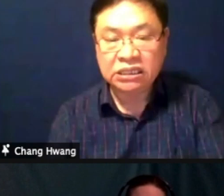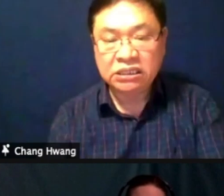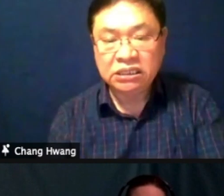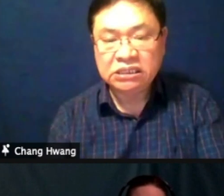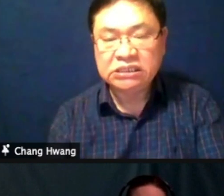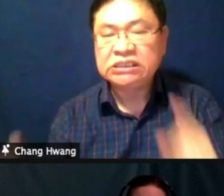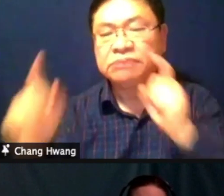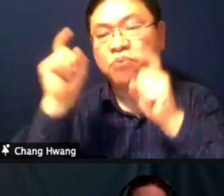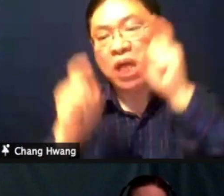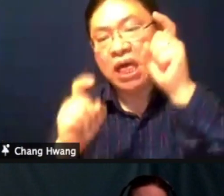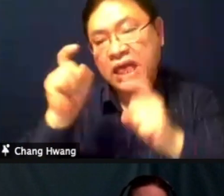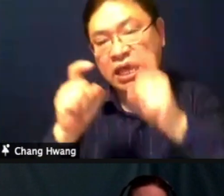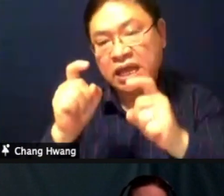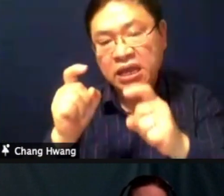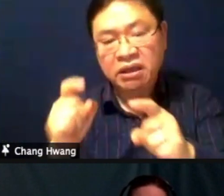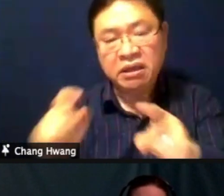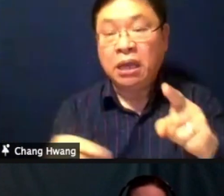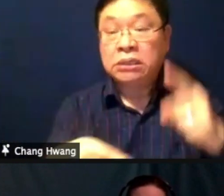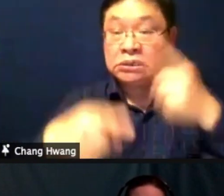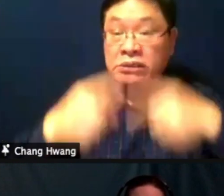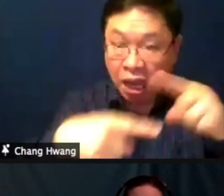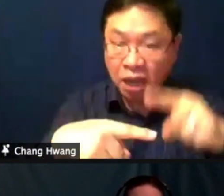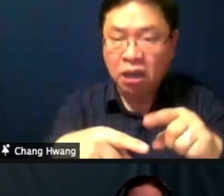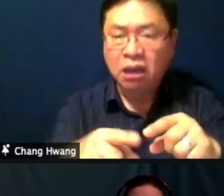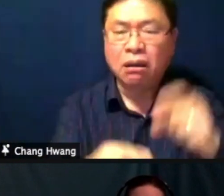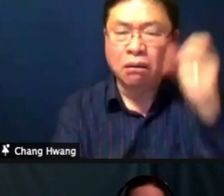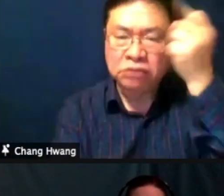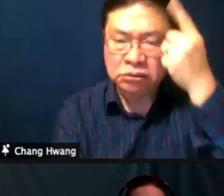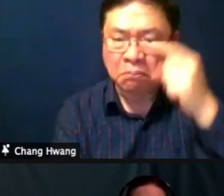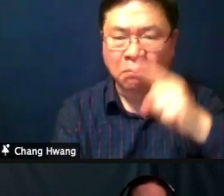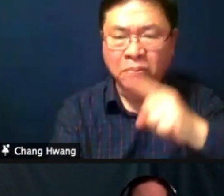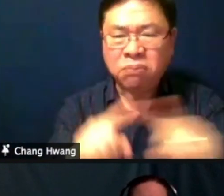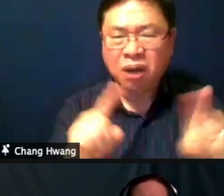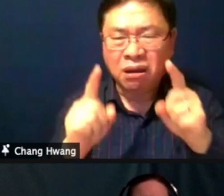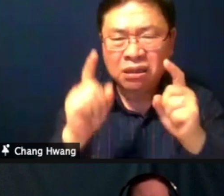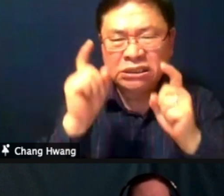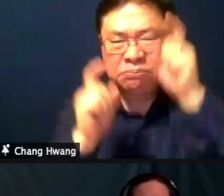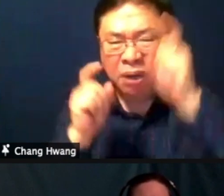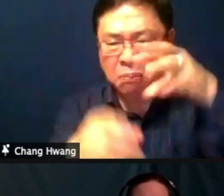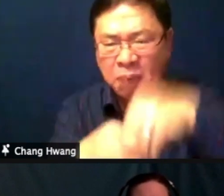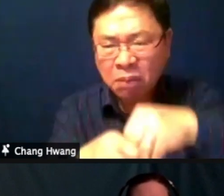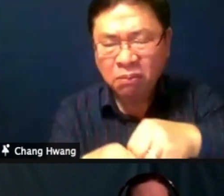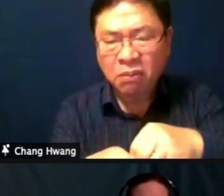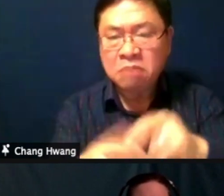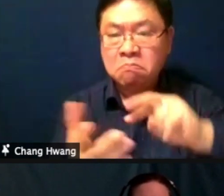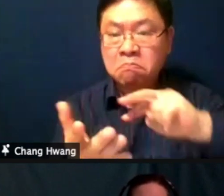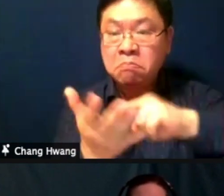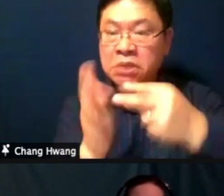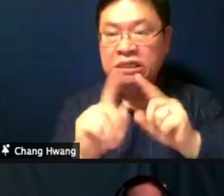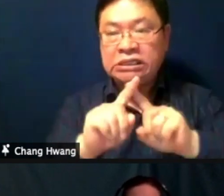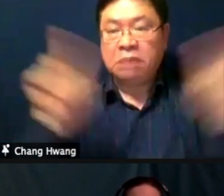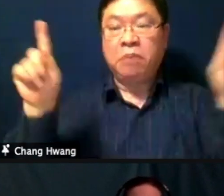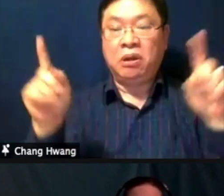Here, with the parentheses inside the brackets, shows the non-manual signals, the facial expression that goes along with it. So there is the sign, but